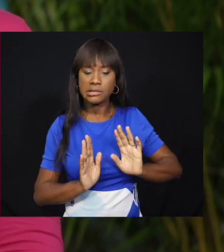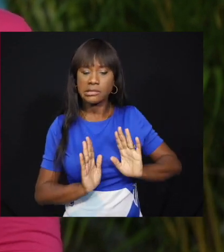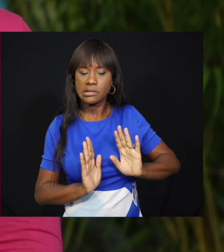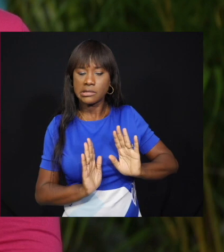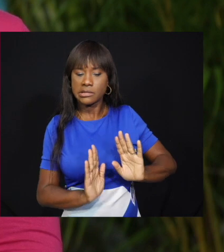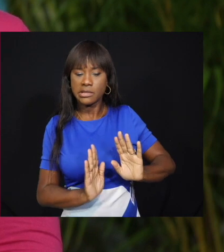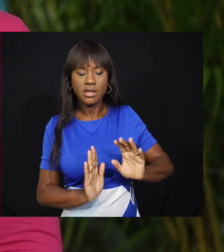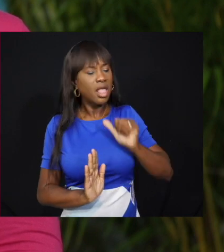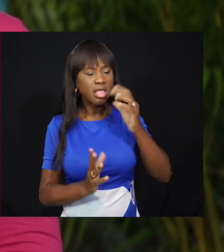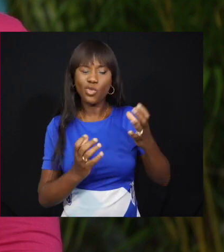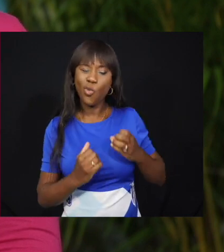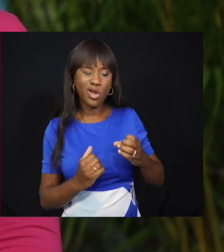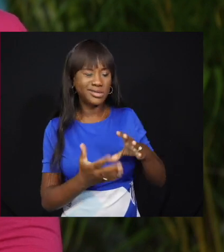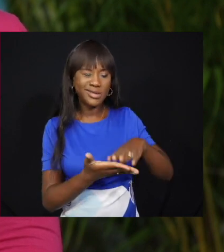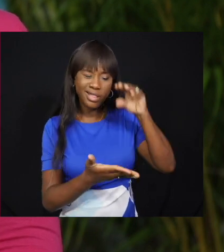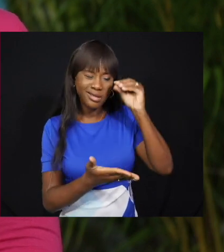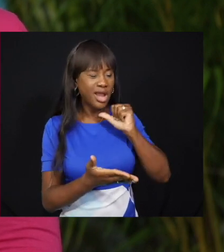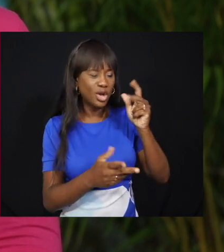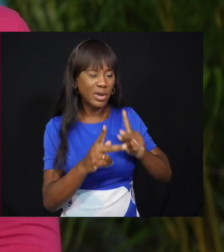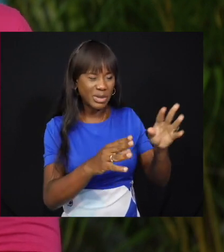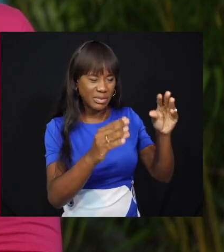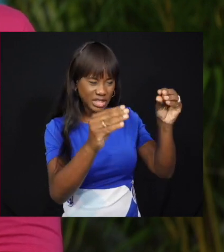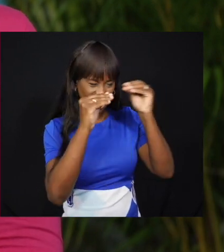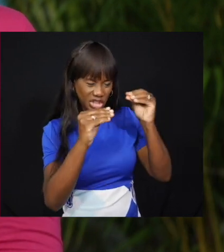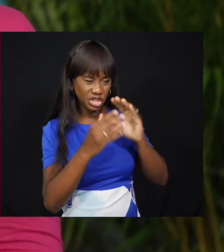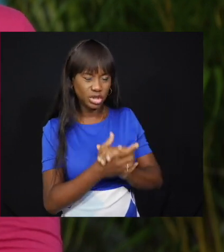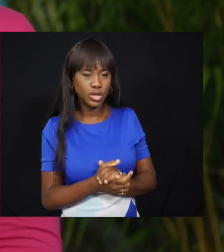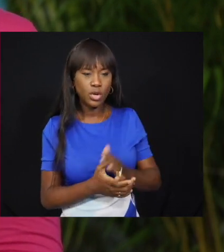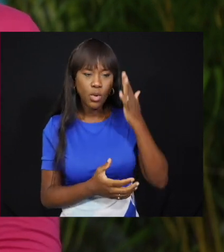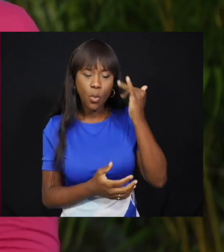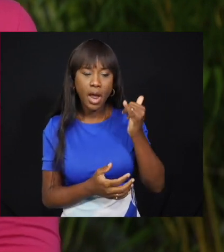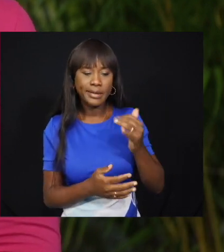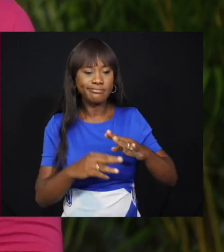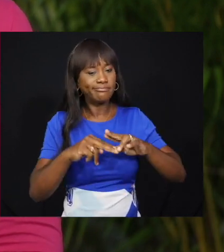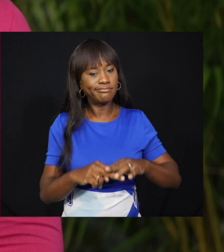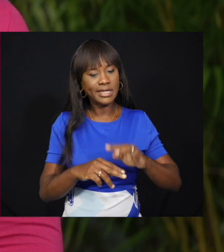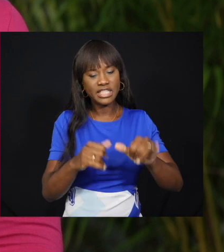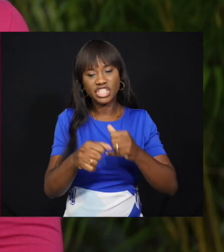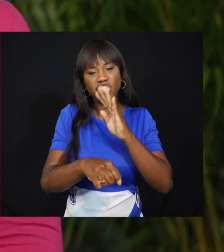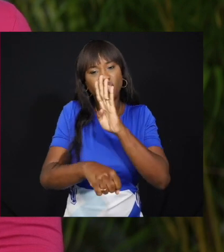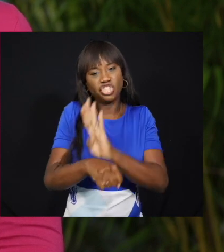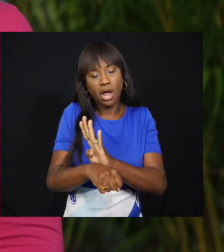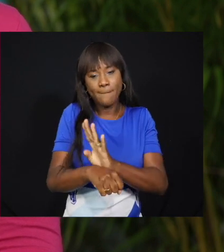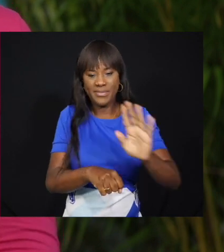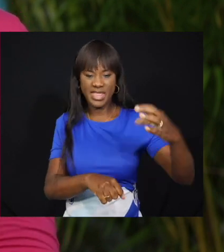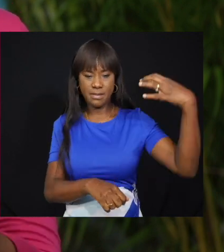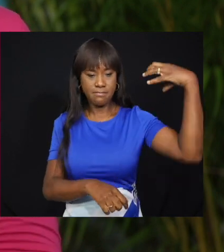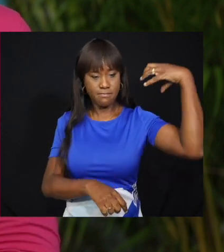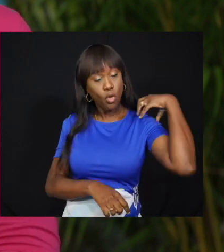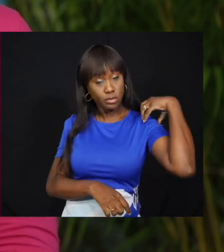are resistant to being guided because they were based on their jobs that they had